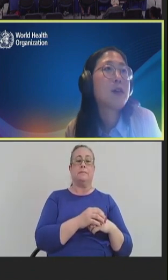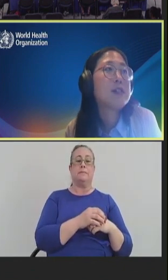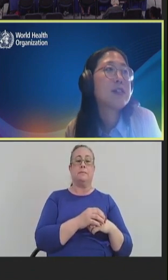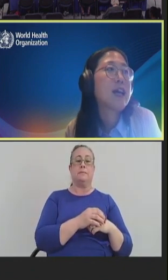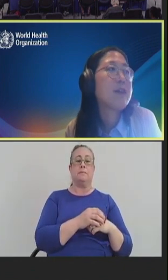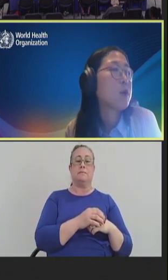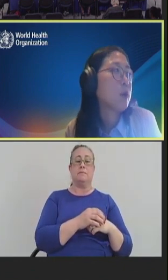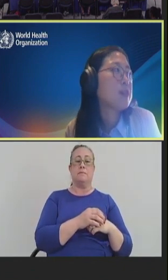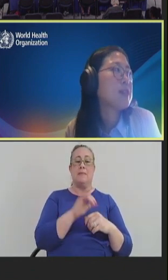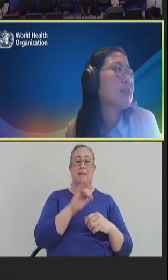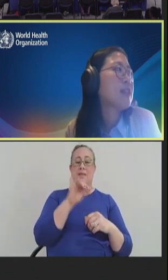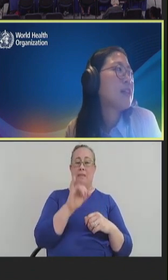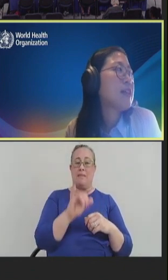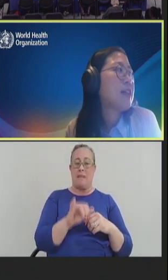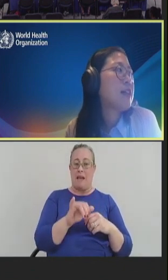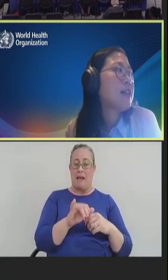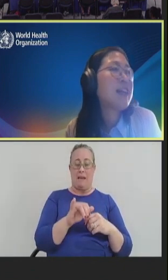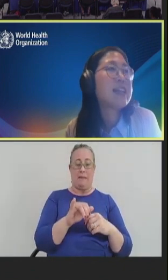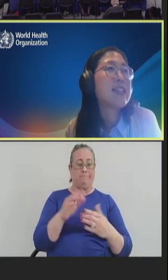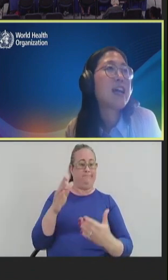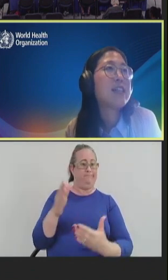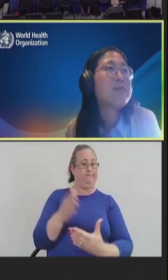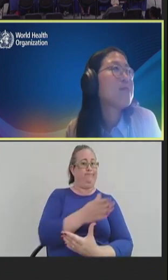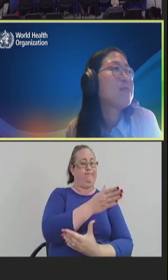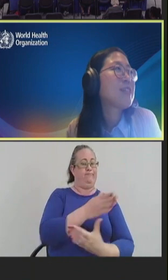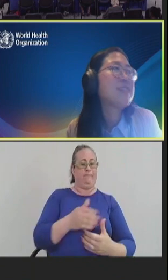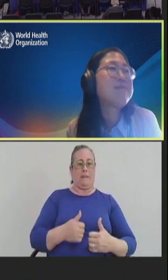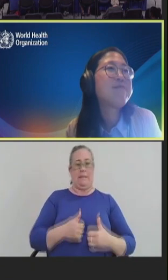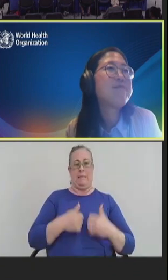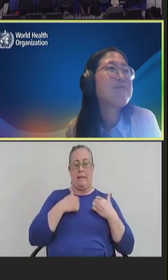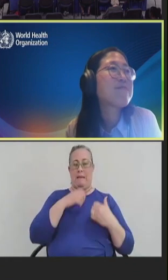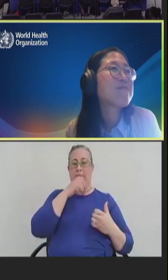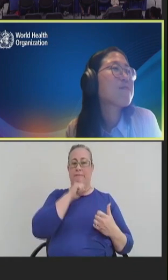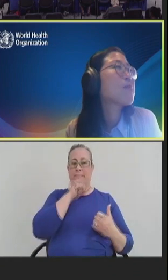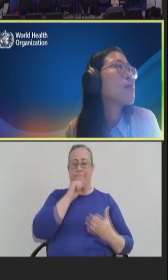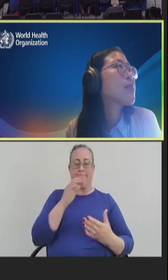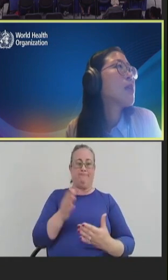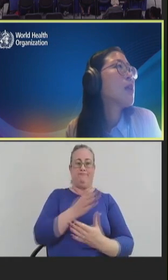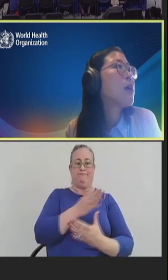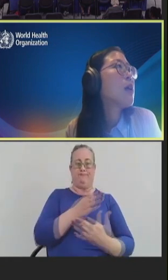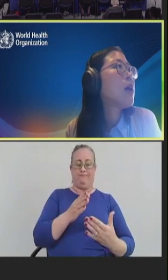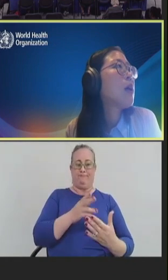spans across the life course. Next slide, please.